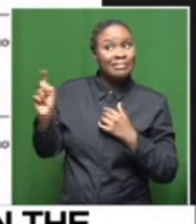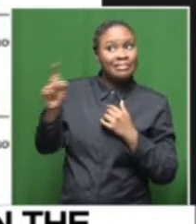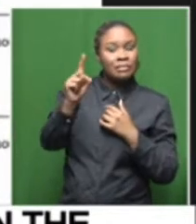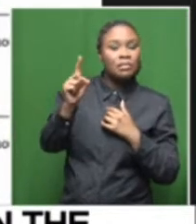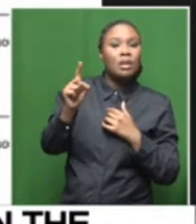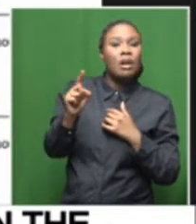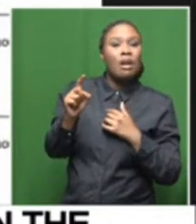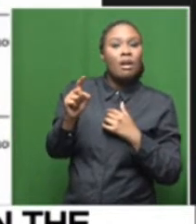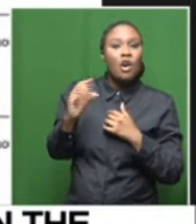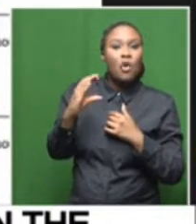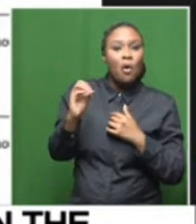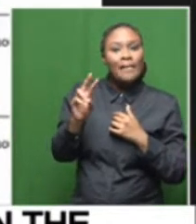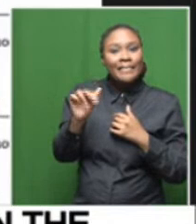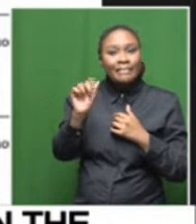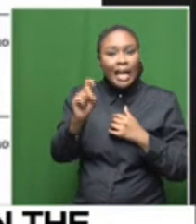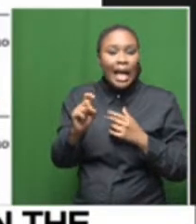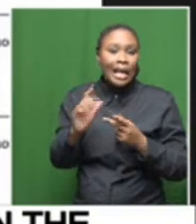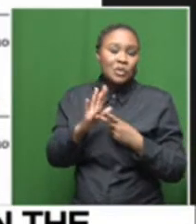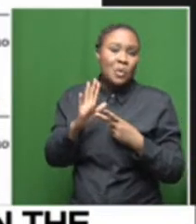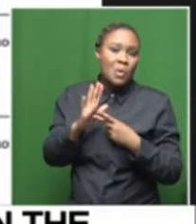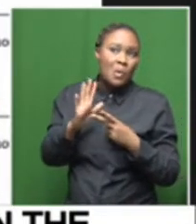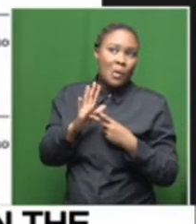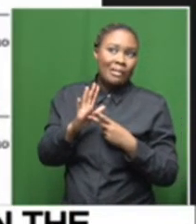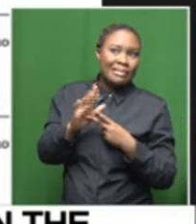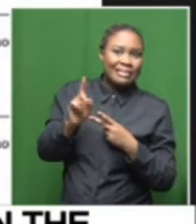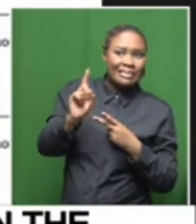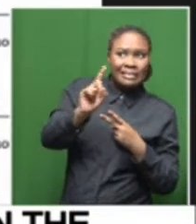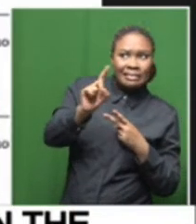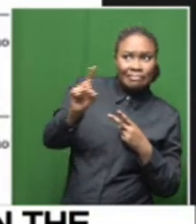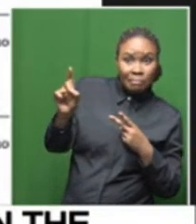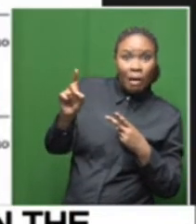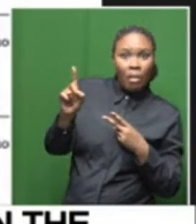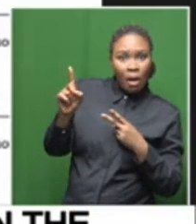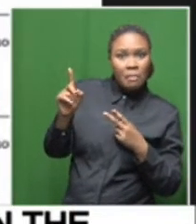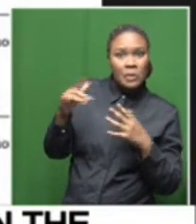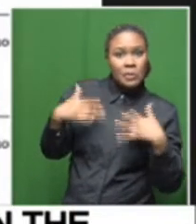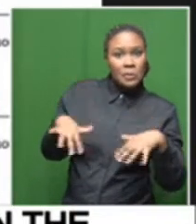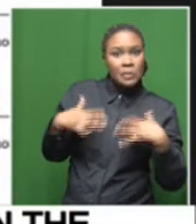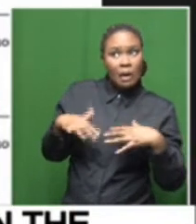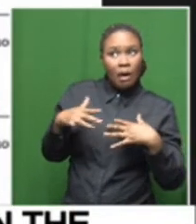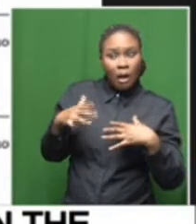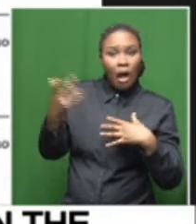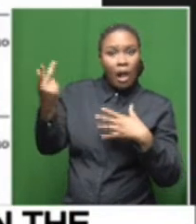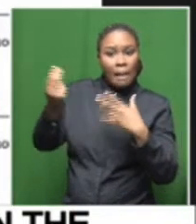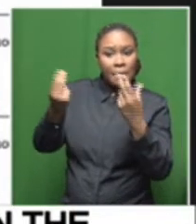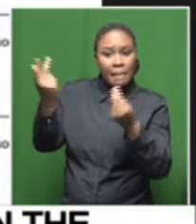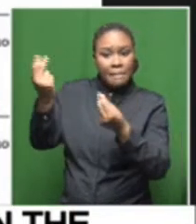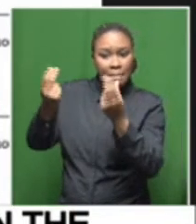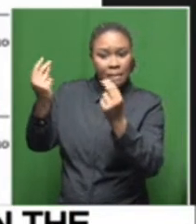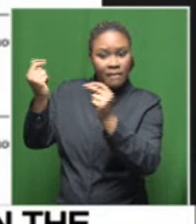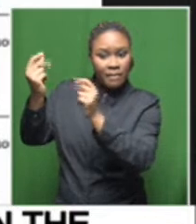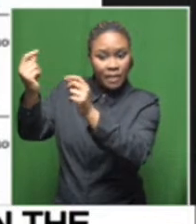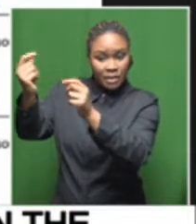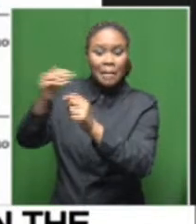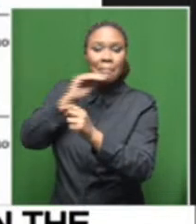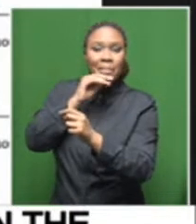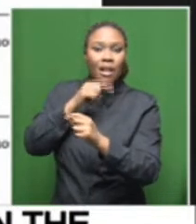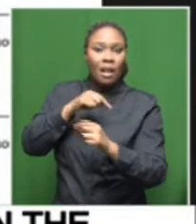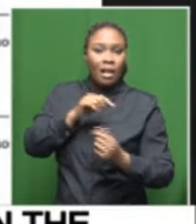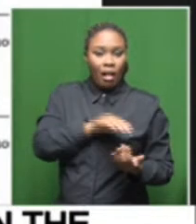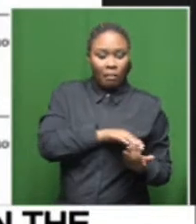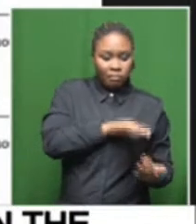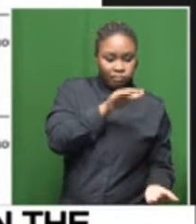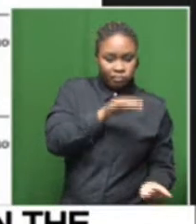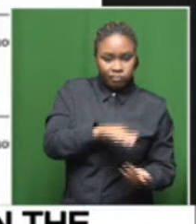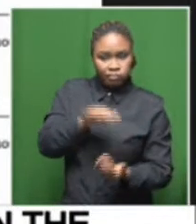partners, so where they're having a more faster uptake, so that they can take our doses,